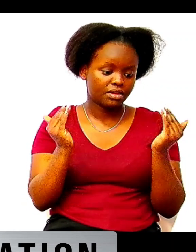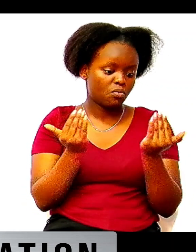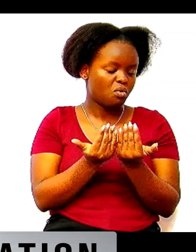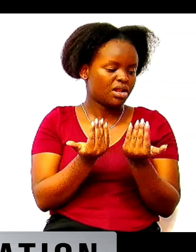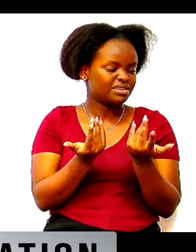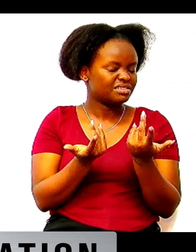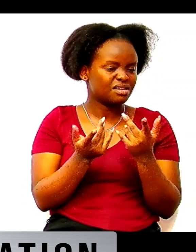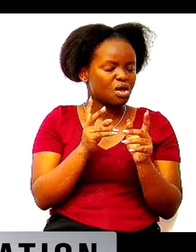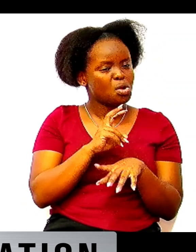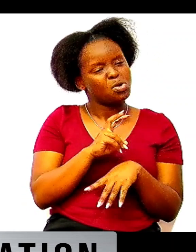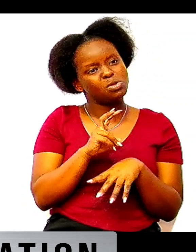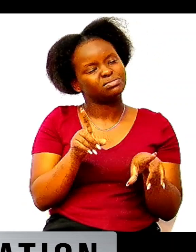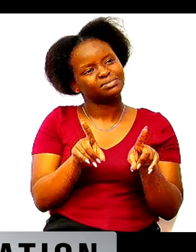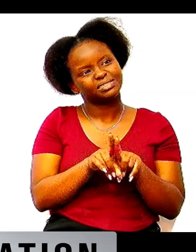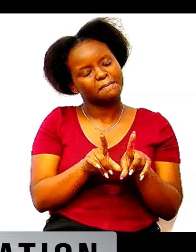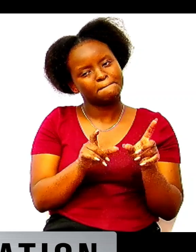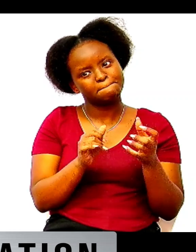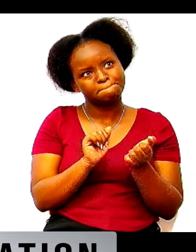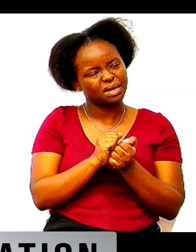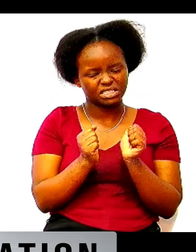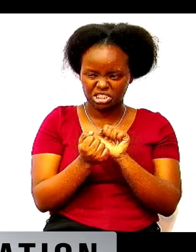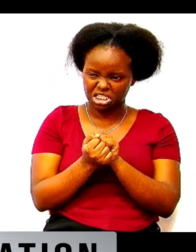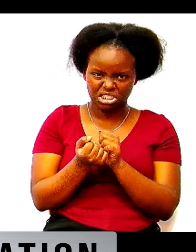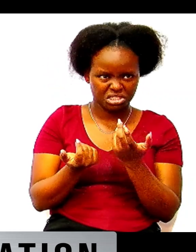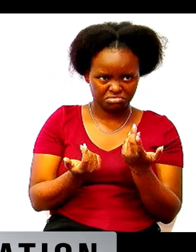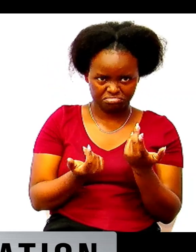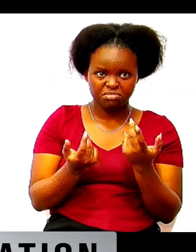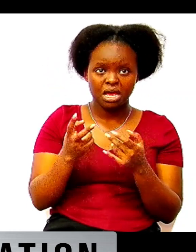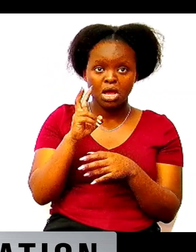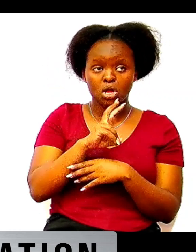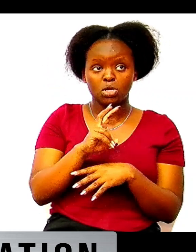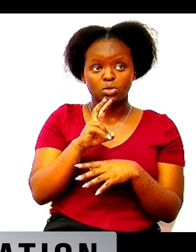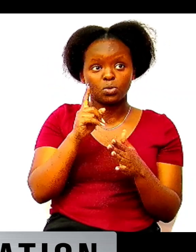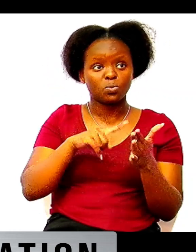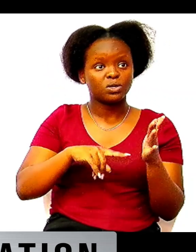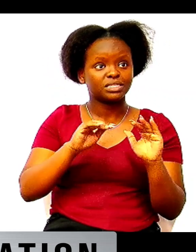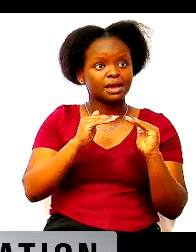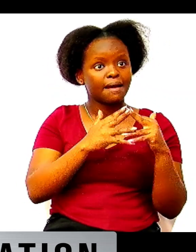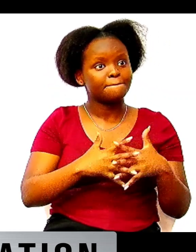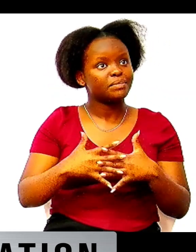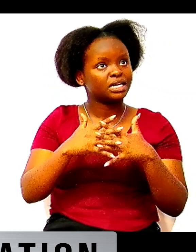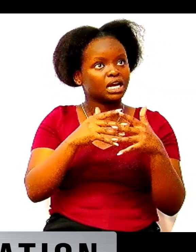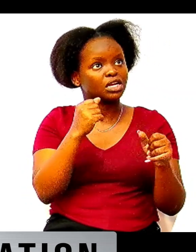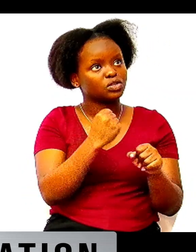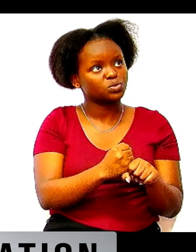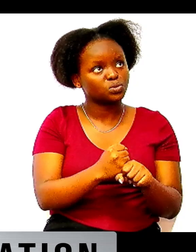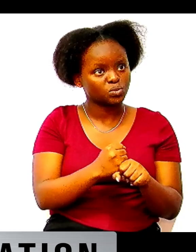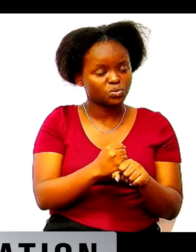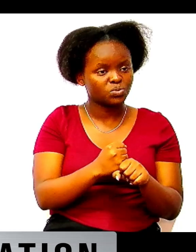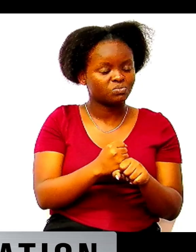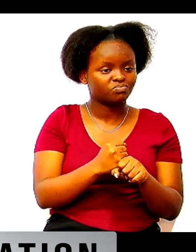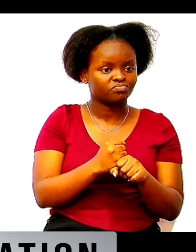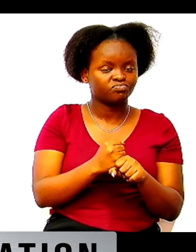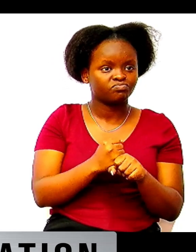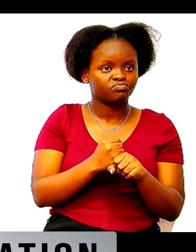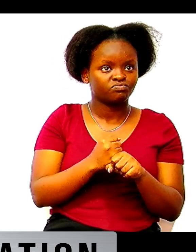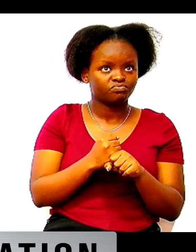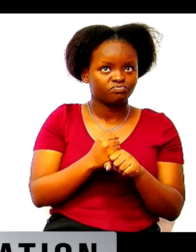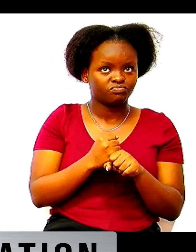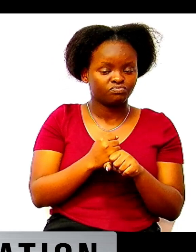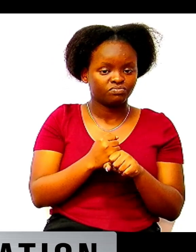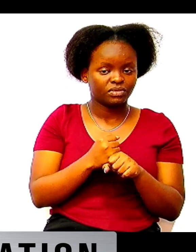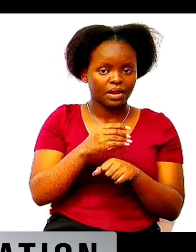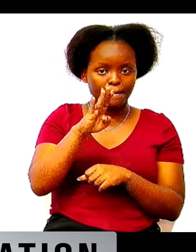be shifting in a way, because when you look at what America is doing, America first. When you look at